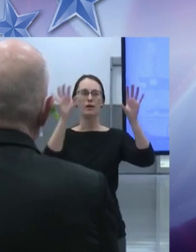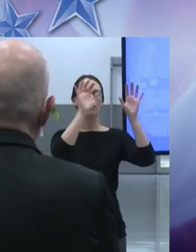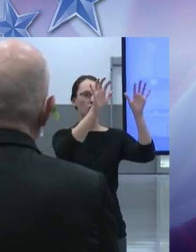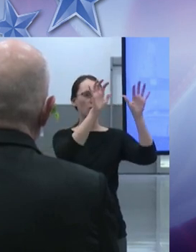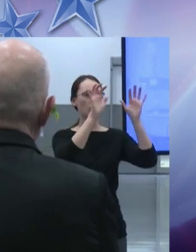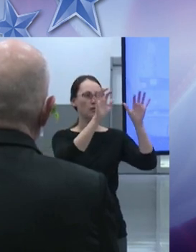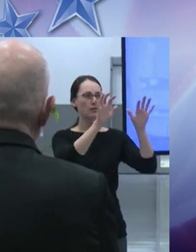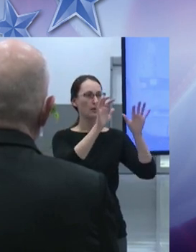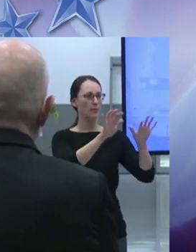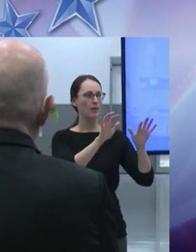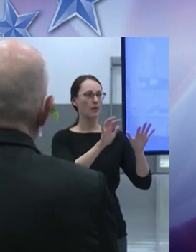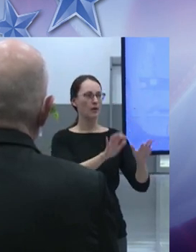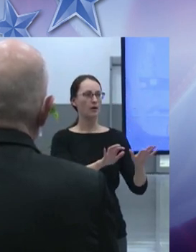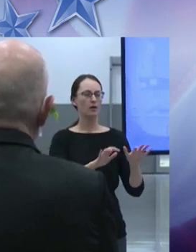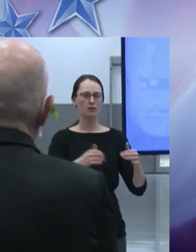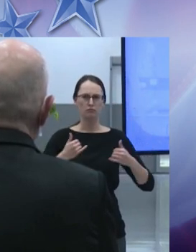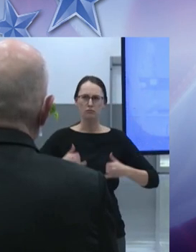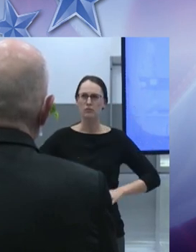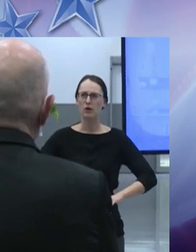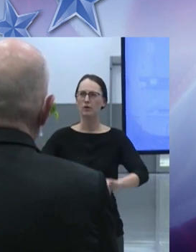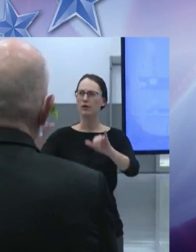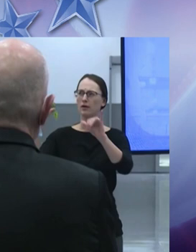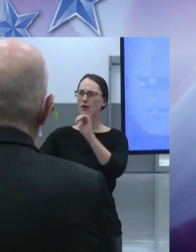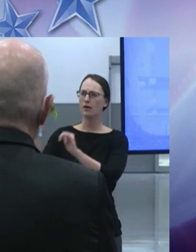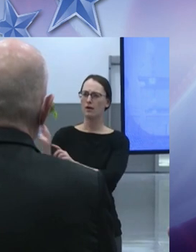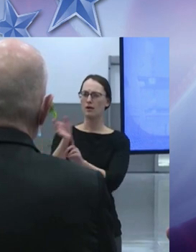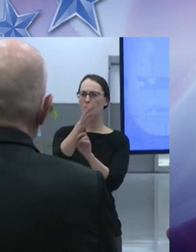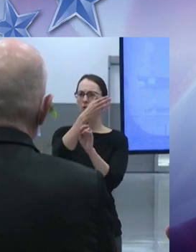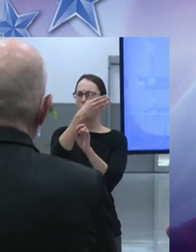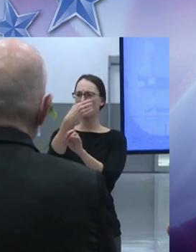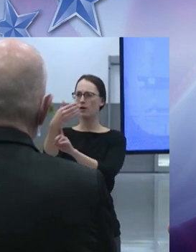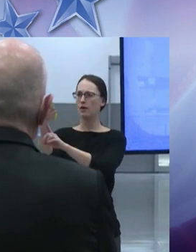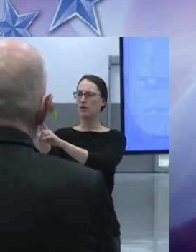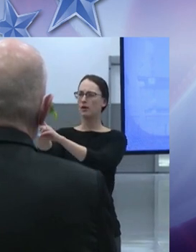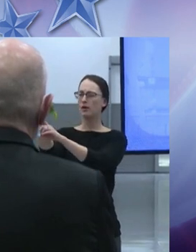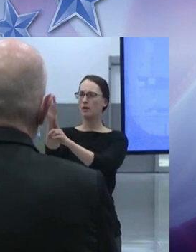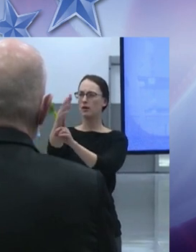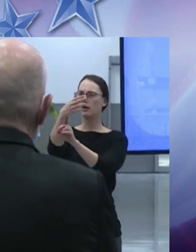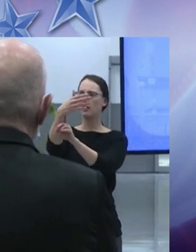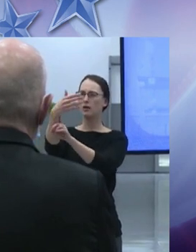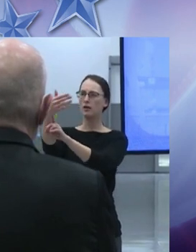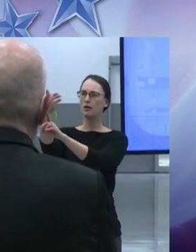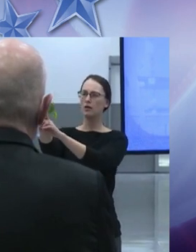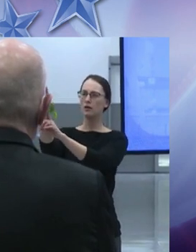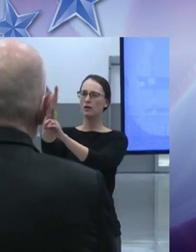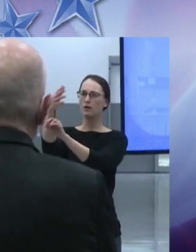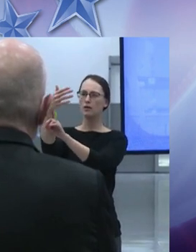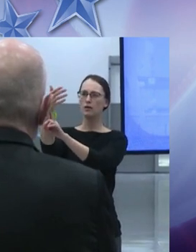-spangled banner yet wave